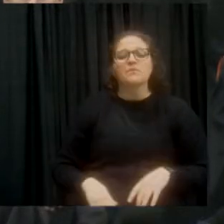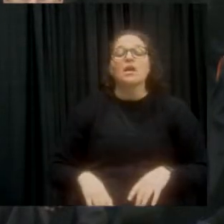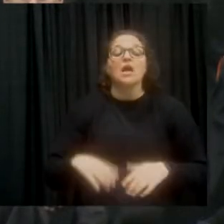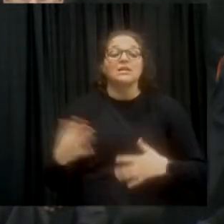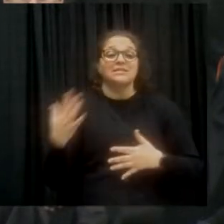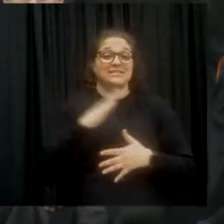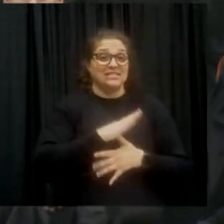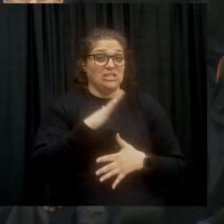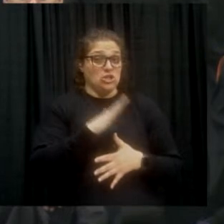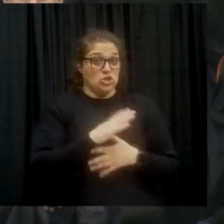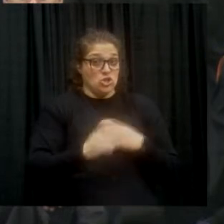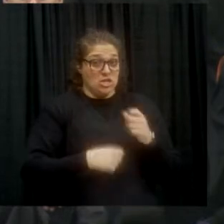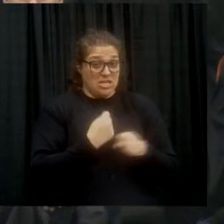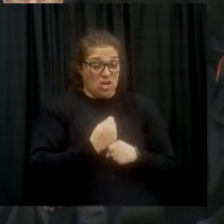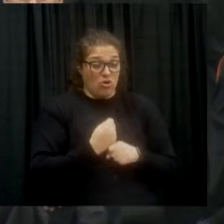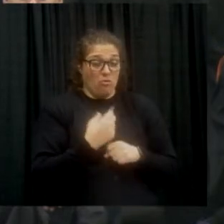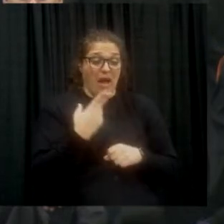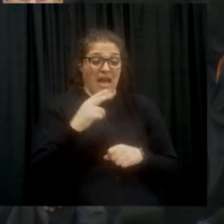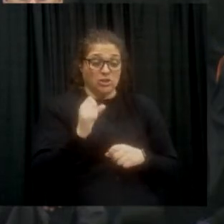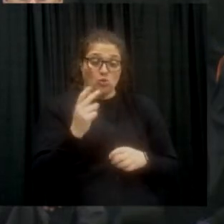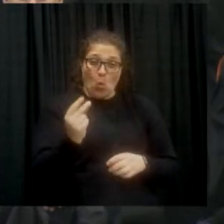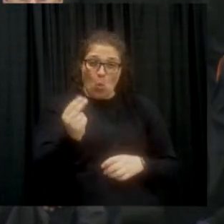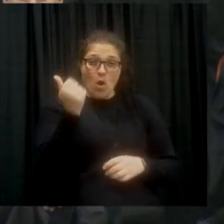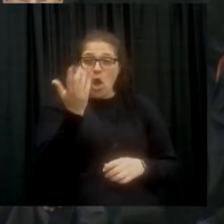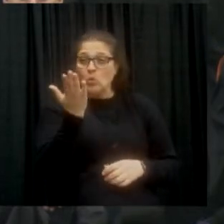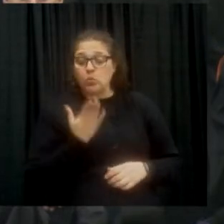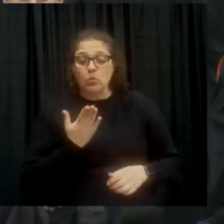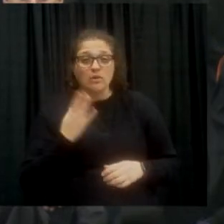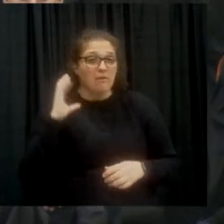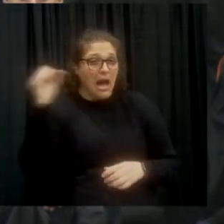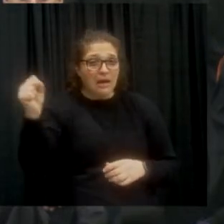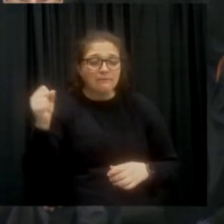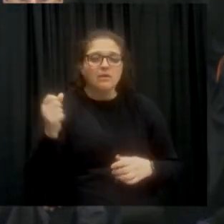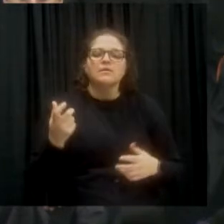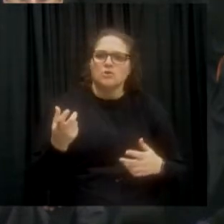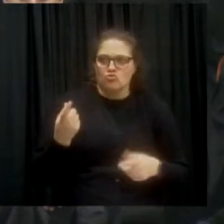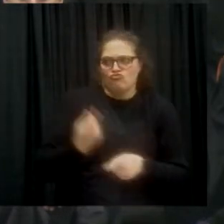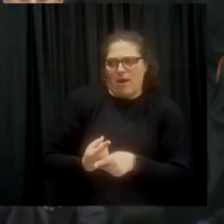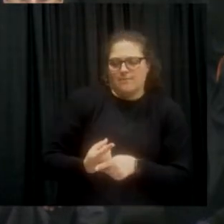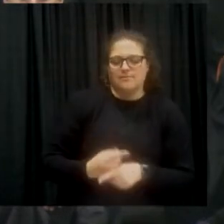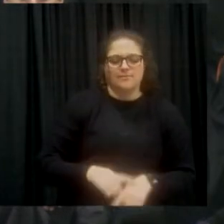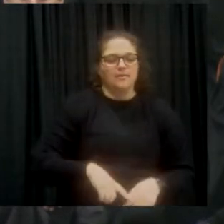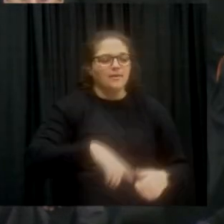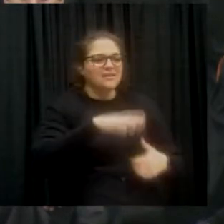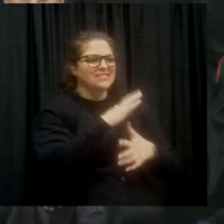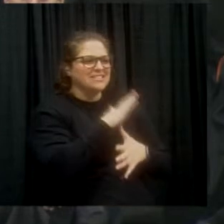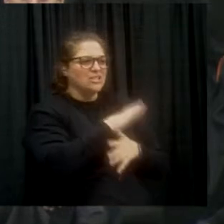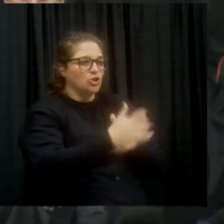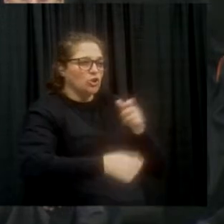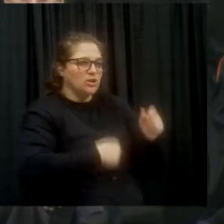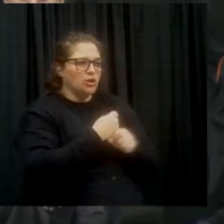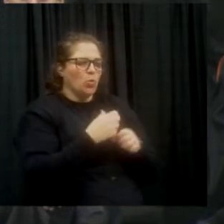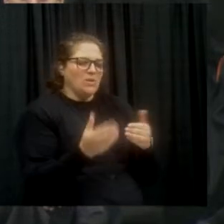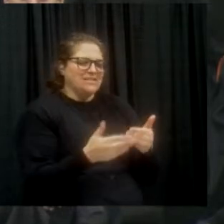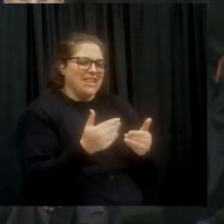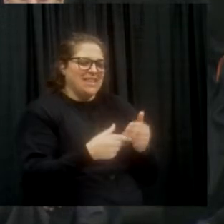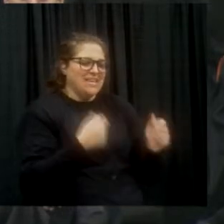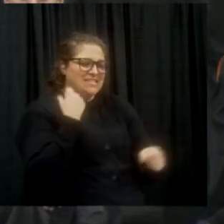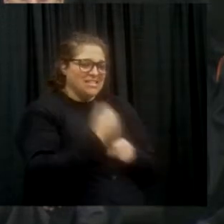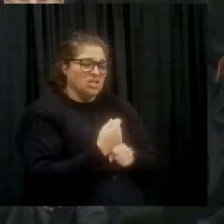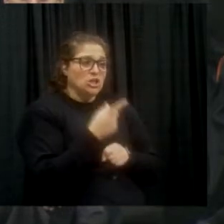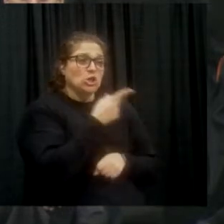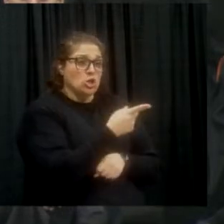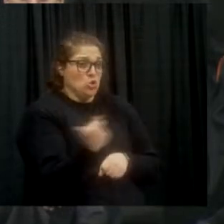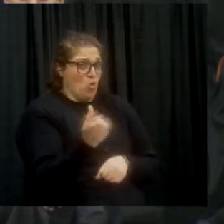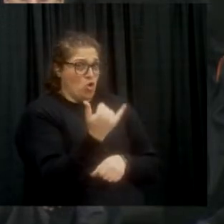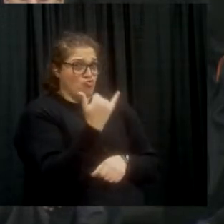senior year, to those who said high school passes quickly, you're right. To those who said that senior year was the easiest year, you